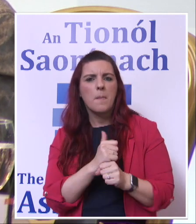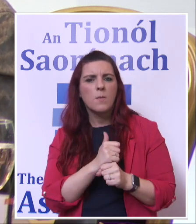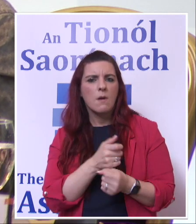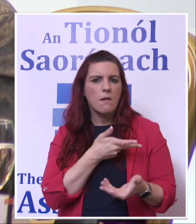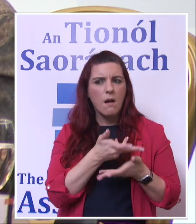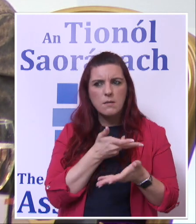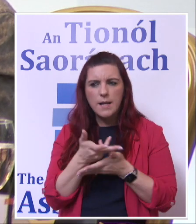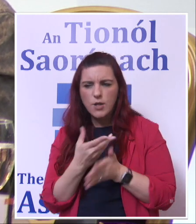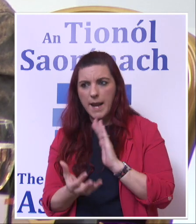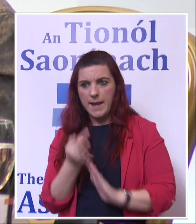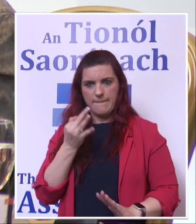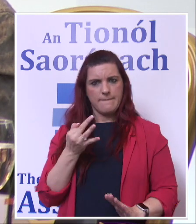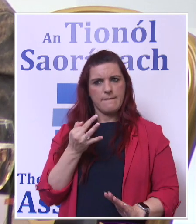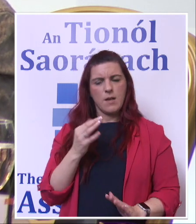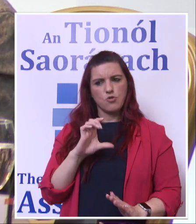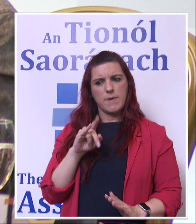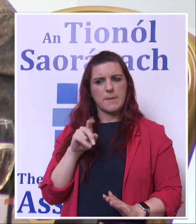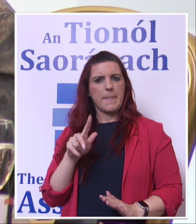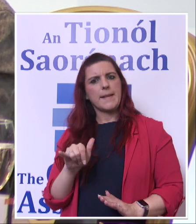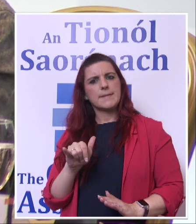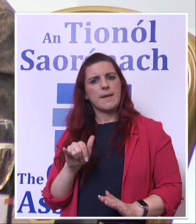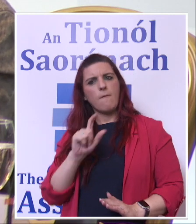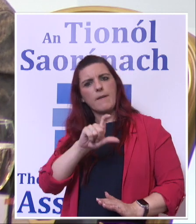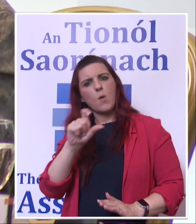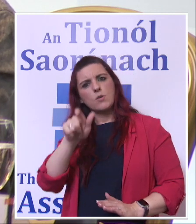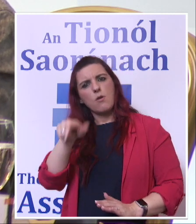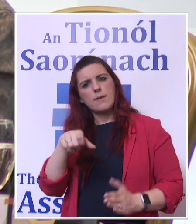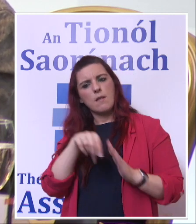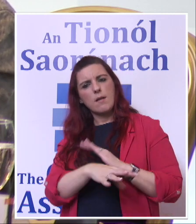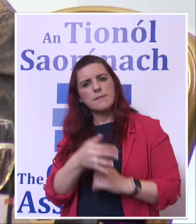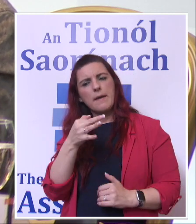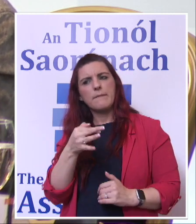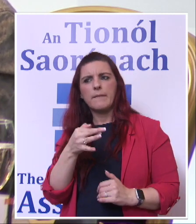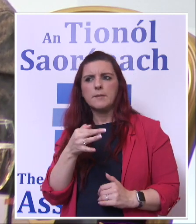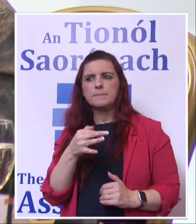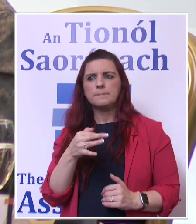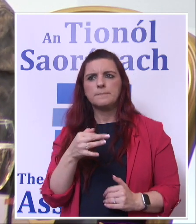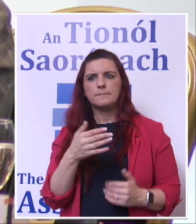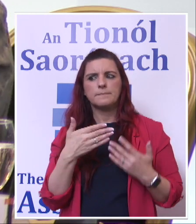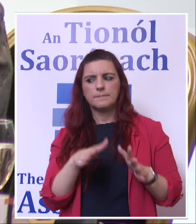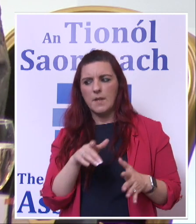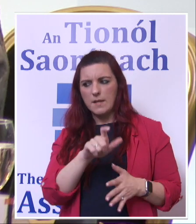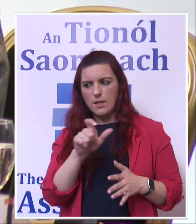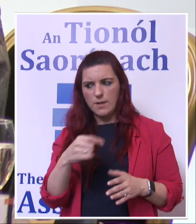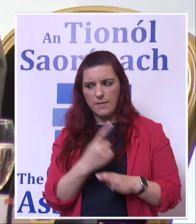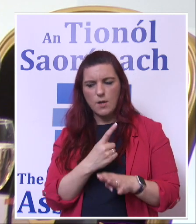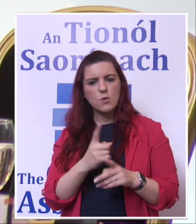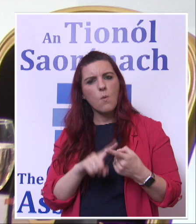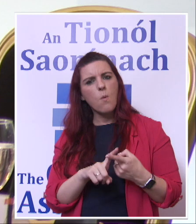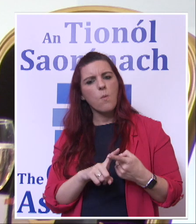the credibility of the council is lost when their input and the public's consultation is ignored. But with regard